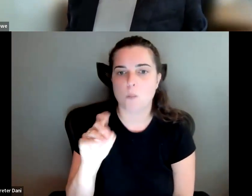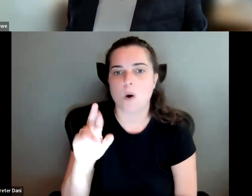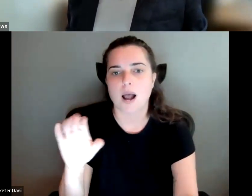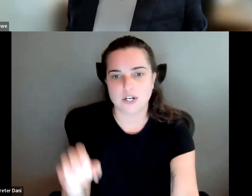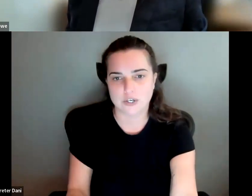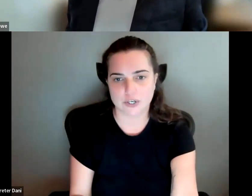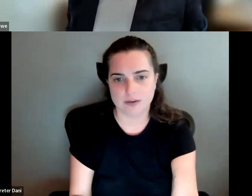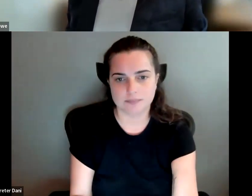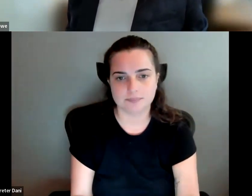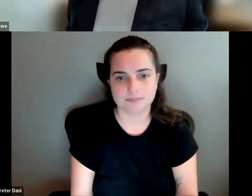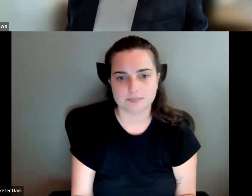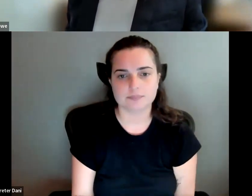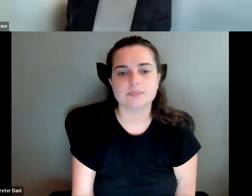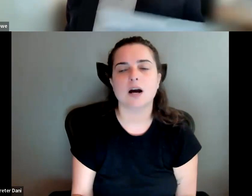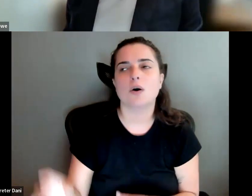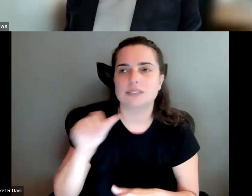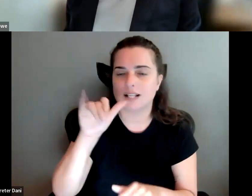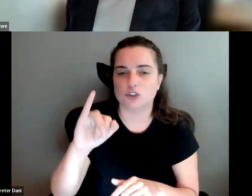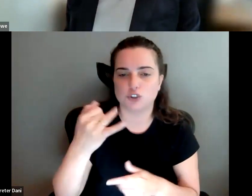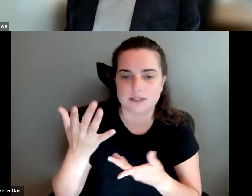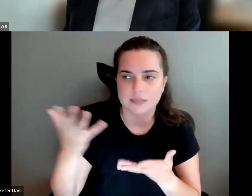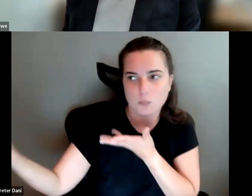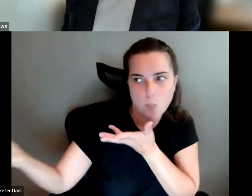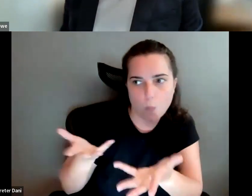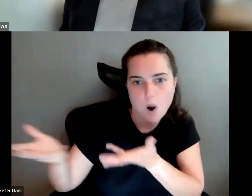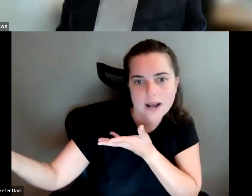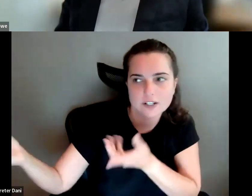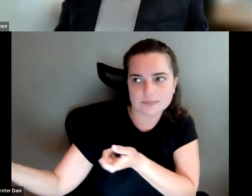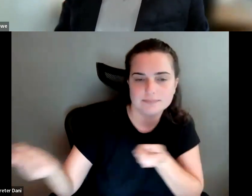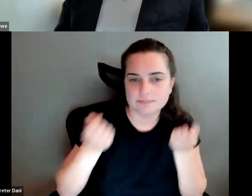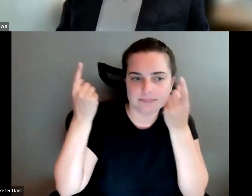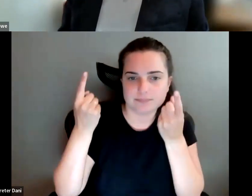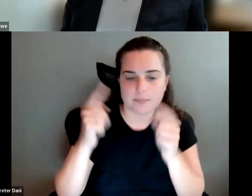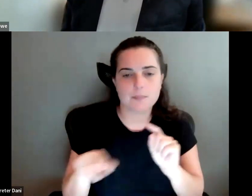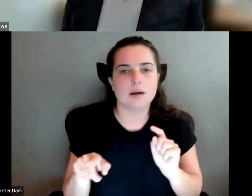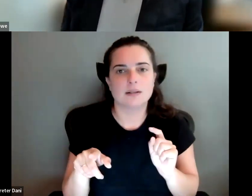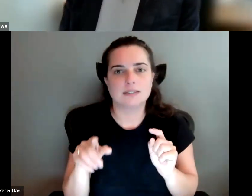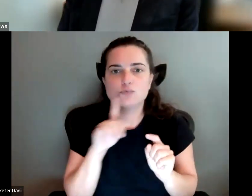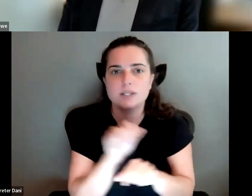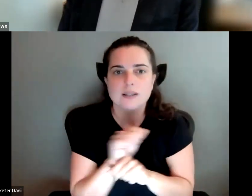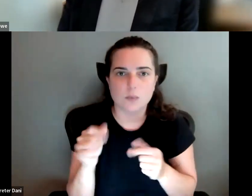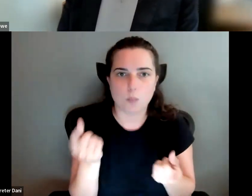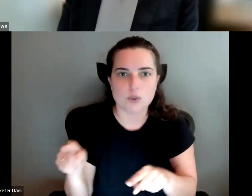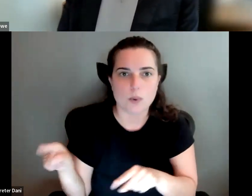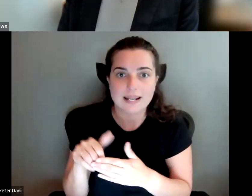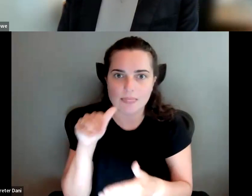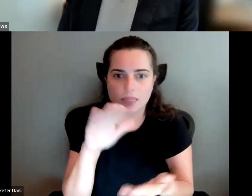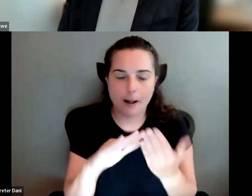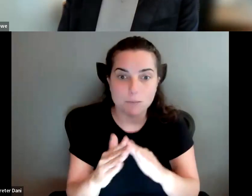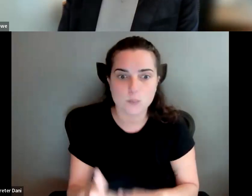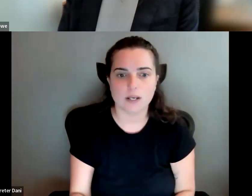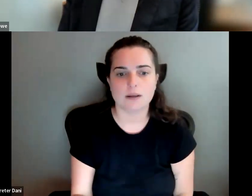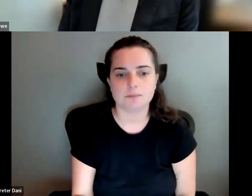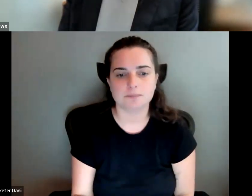the workings of it to be fully included in the community. That's one thing. And the other thing was on employment. And I